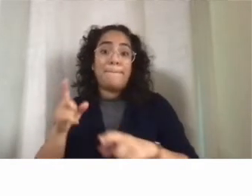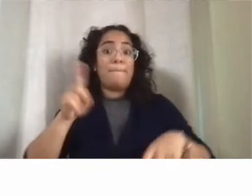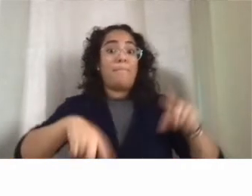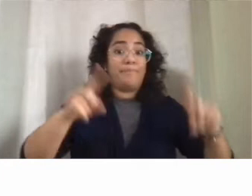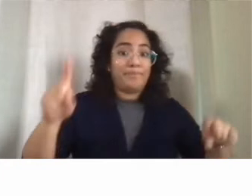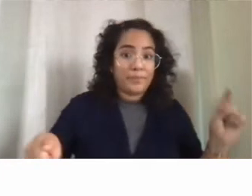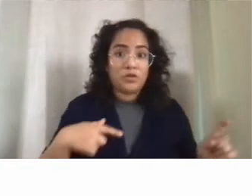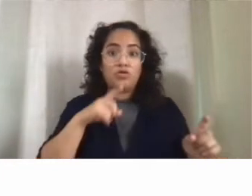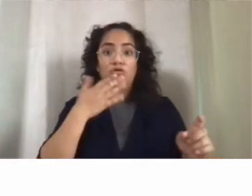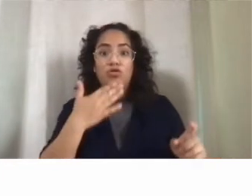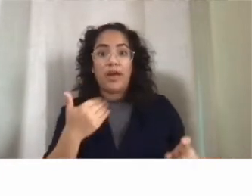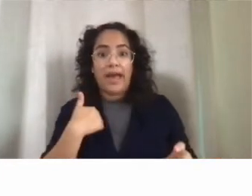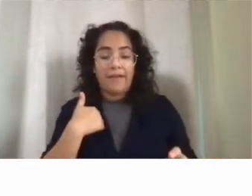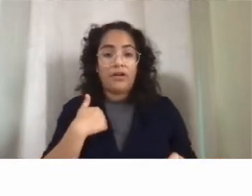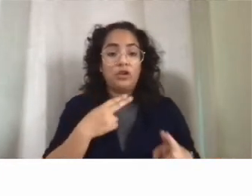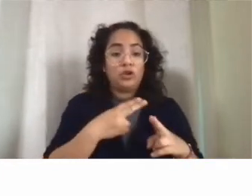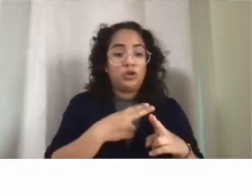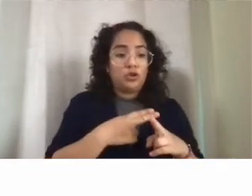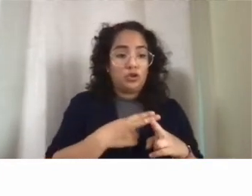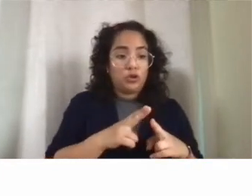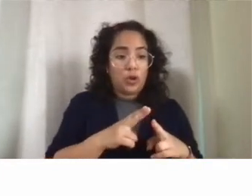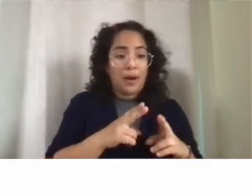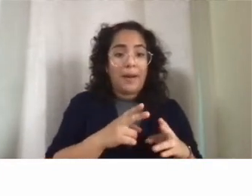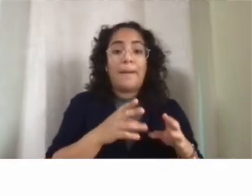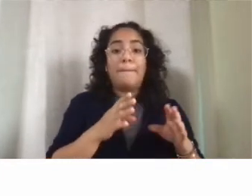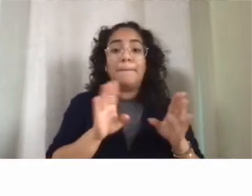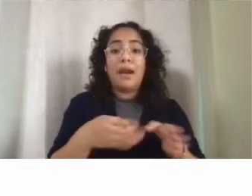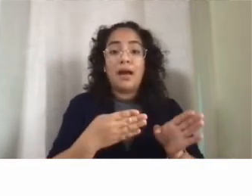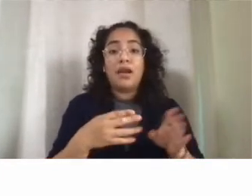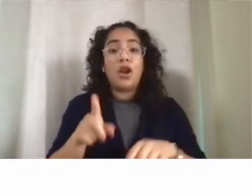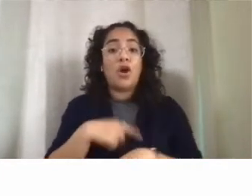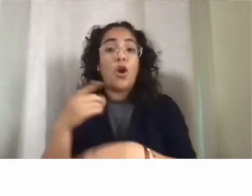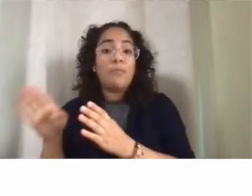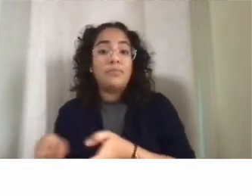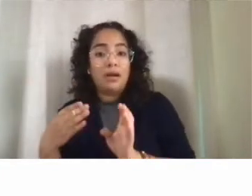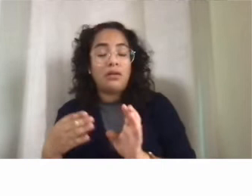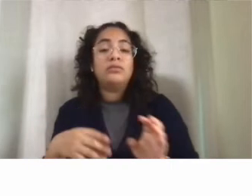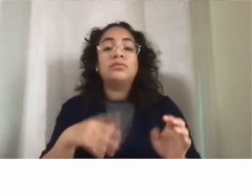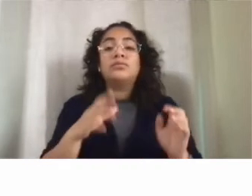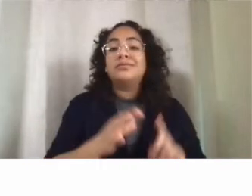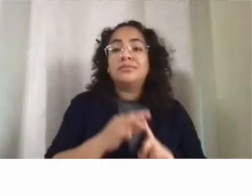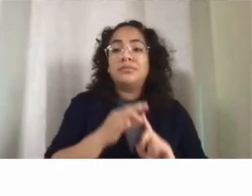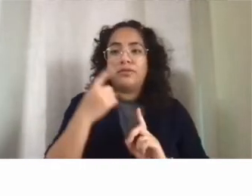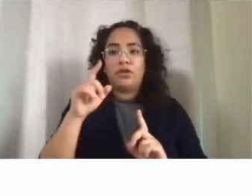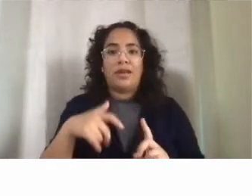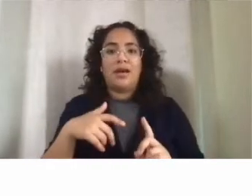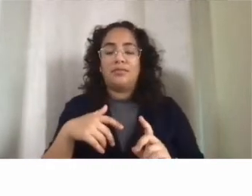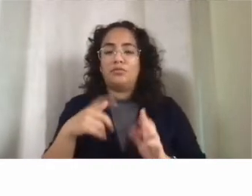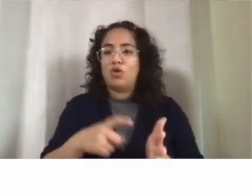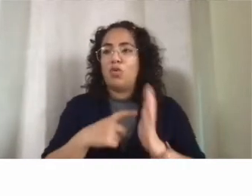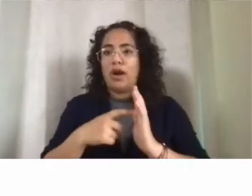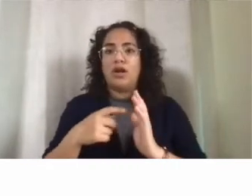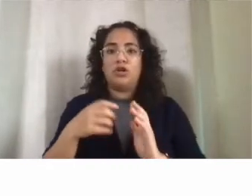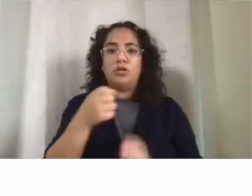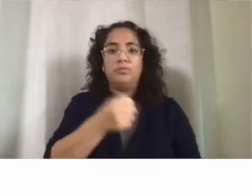a short-term and a long-term plan, even for, especially for the required isolation periods. I,